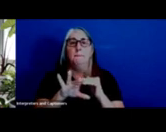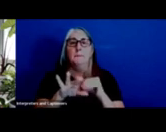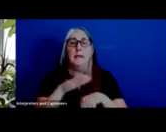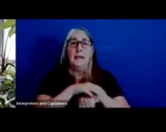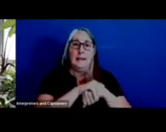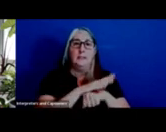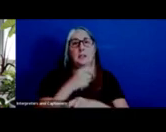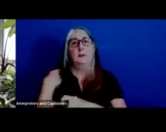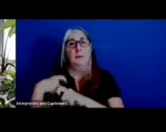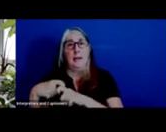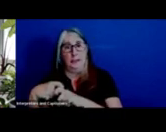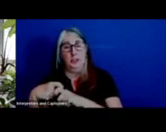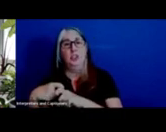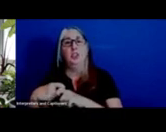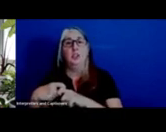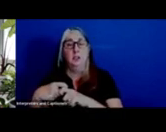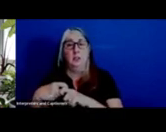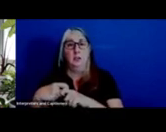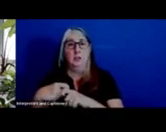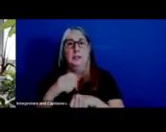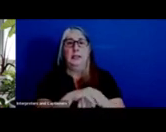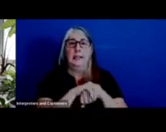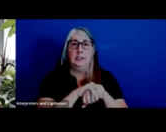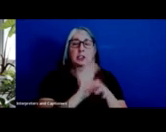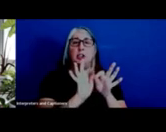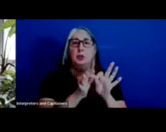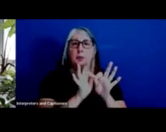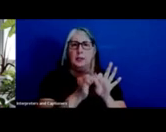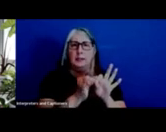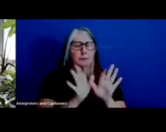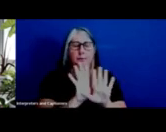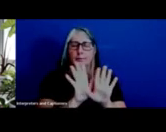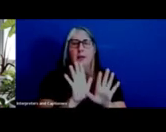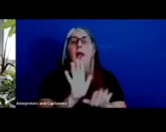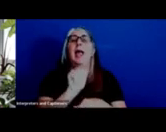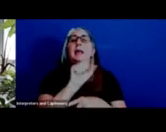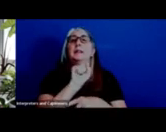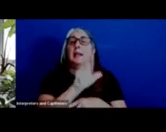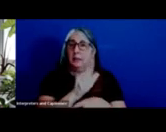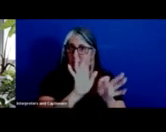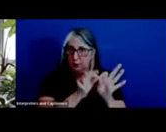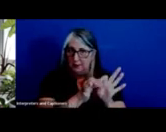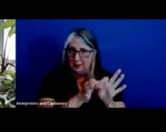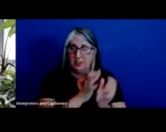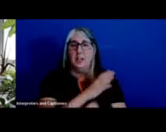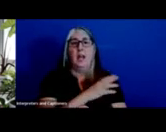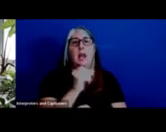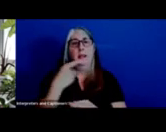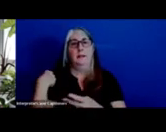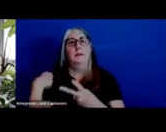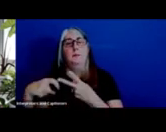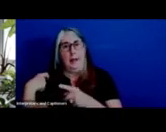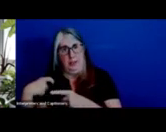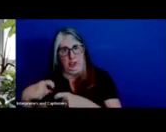English and Spanish, English interpretation, ASL interpretation and